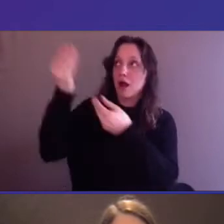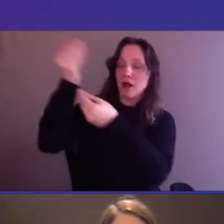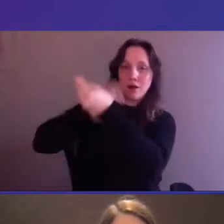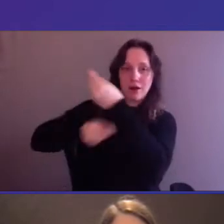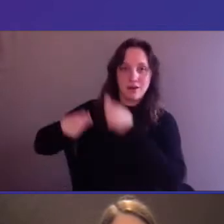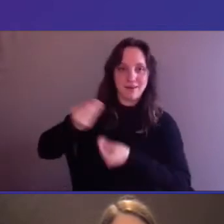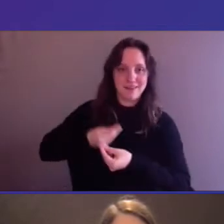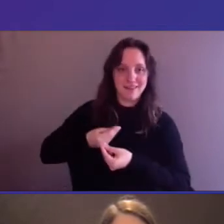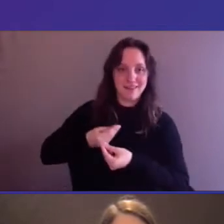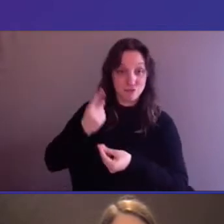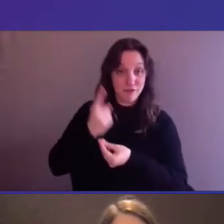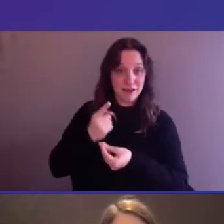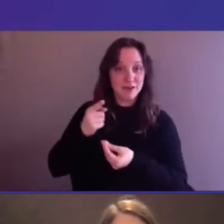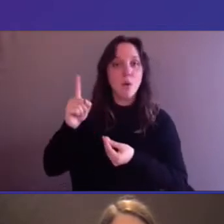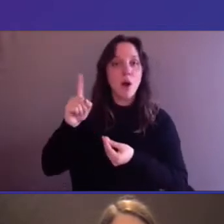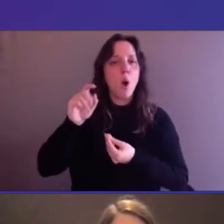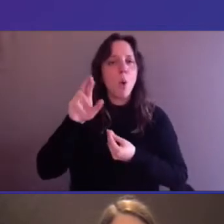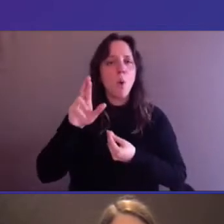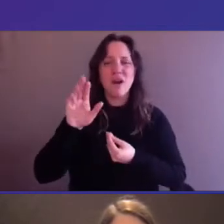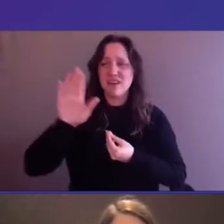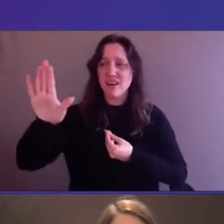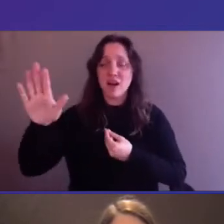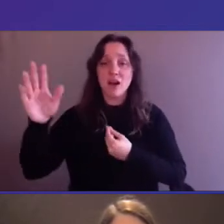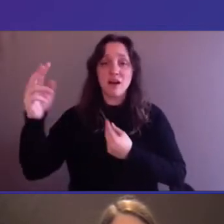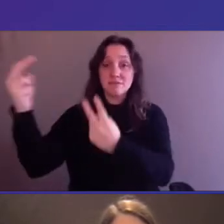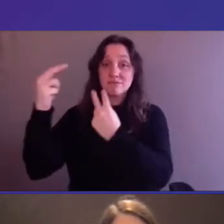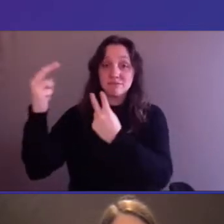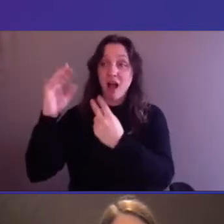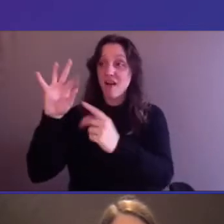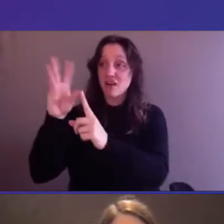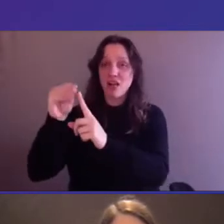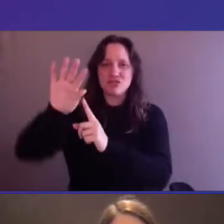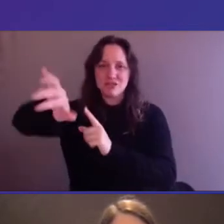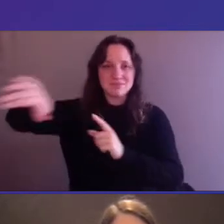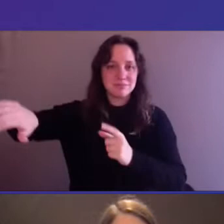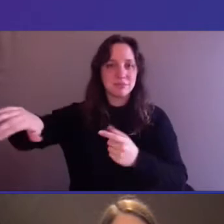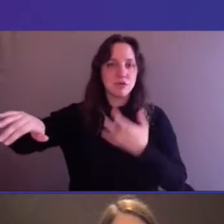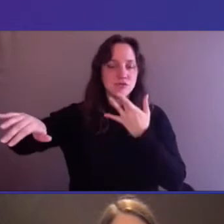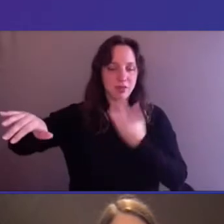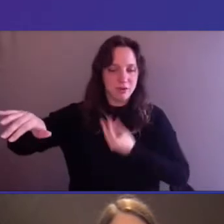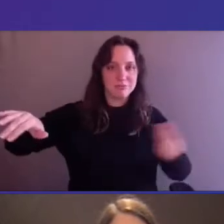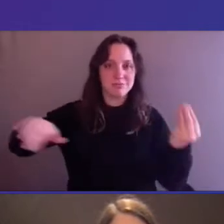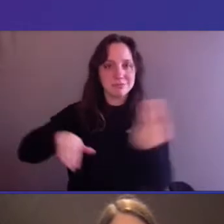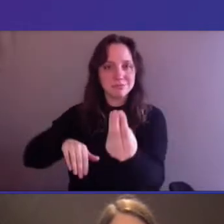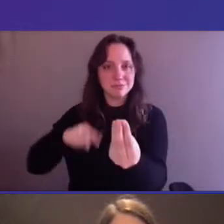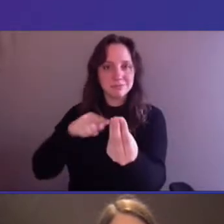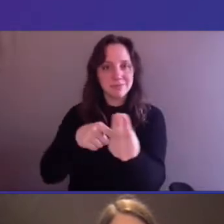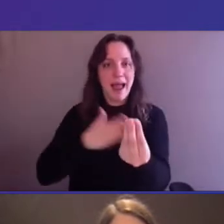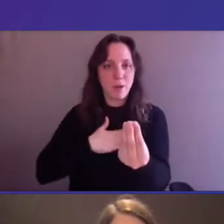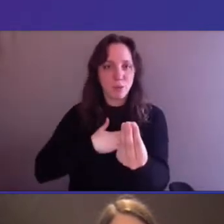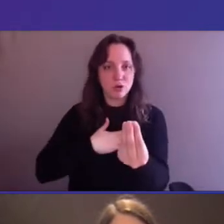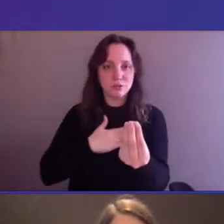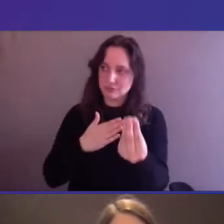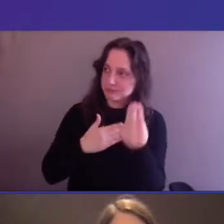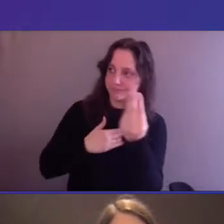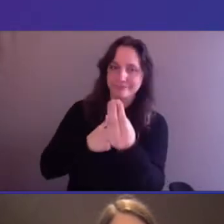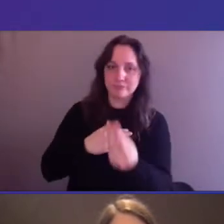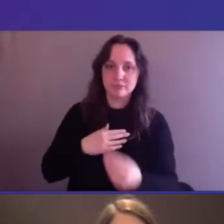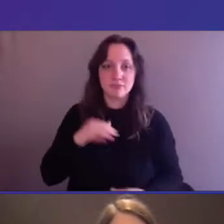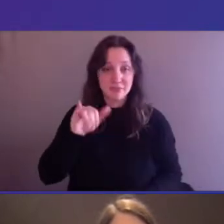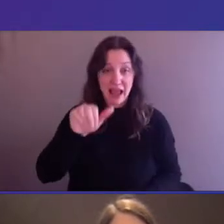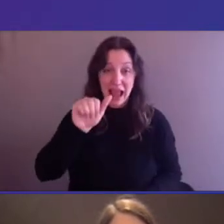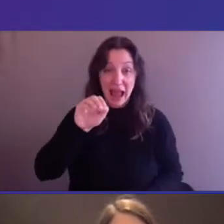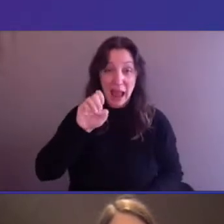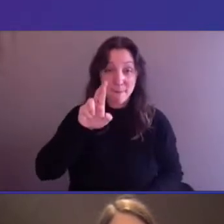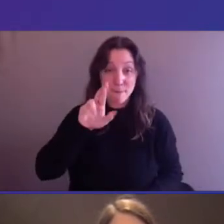and say, no, we need to forefront that in some way, and in terms of the founding of AMERINDA. Well, yes, that we had AMERINDA is